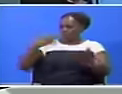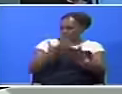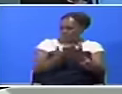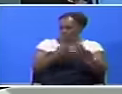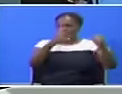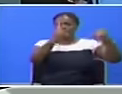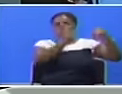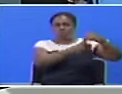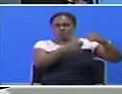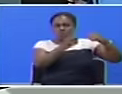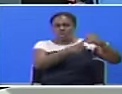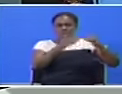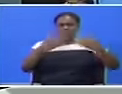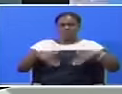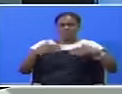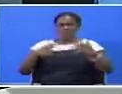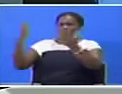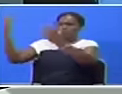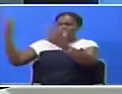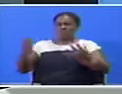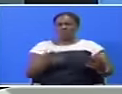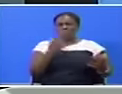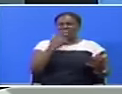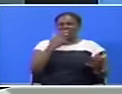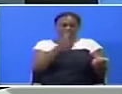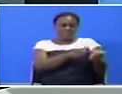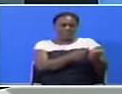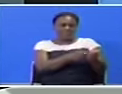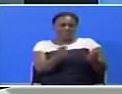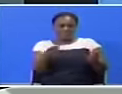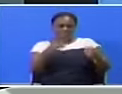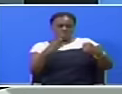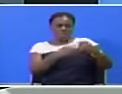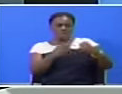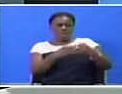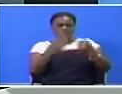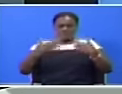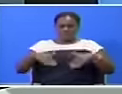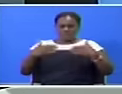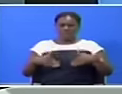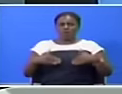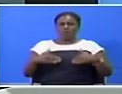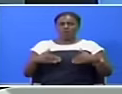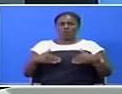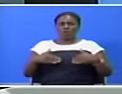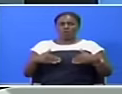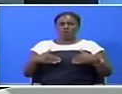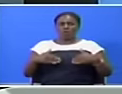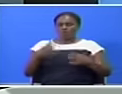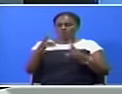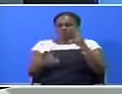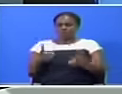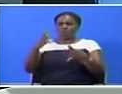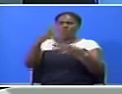July, people can import white maize. Right. And until August, people are free to, at least 22